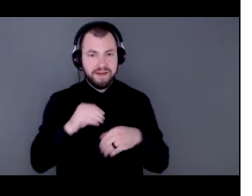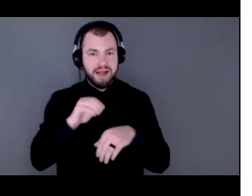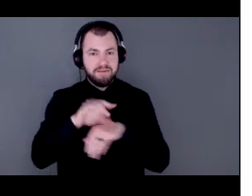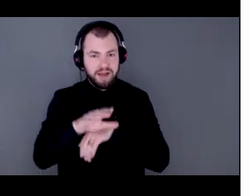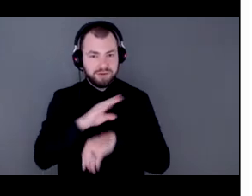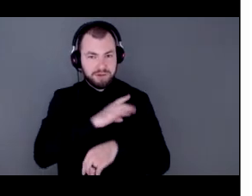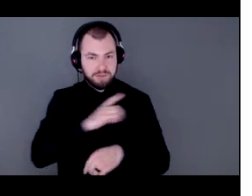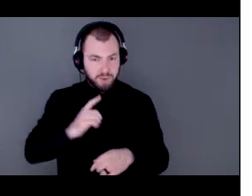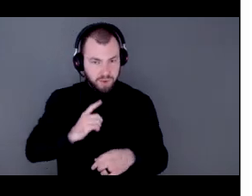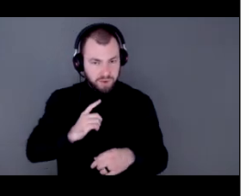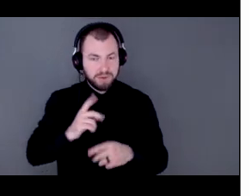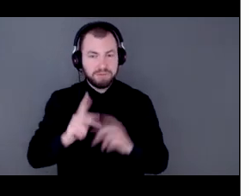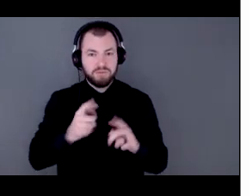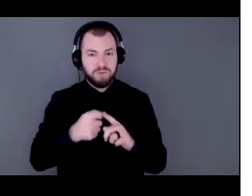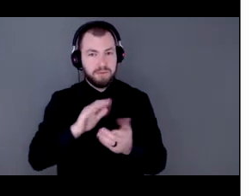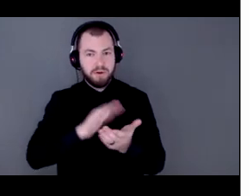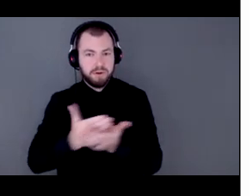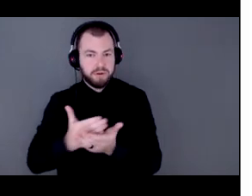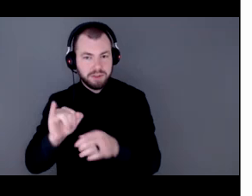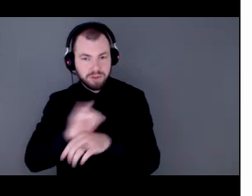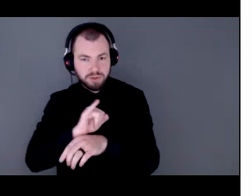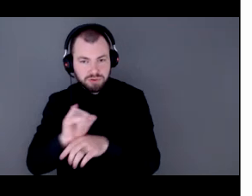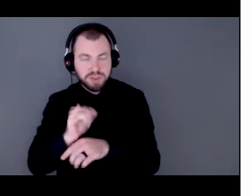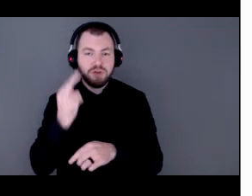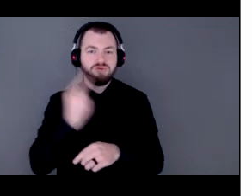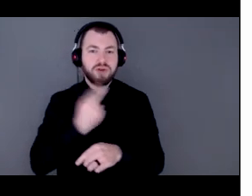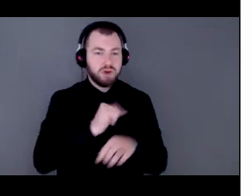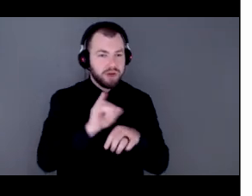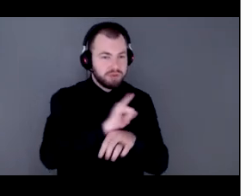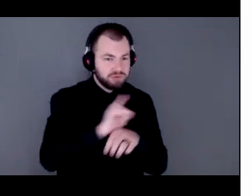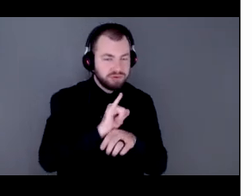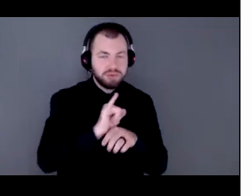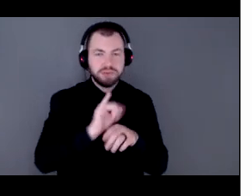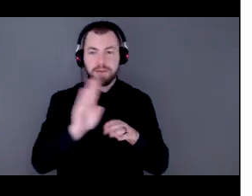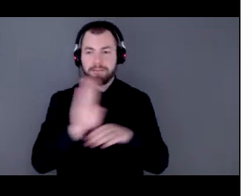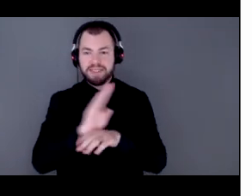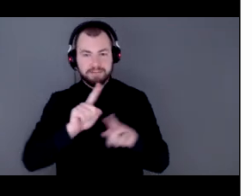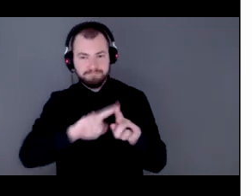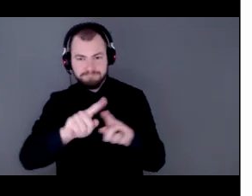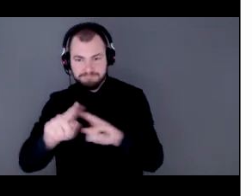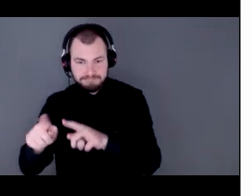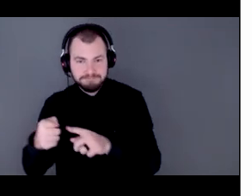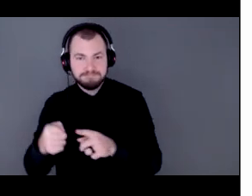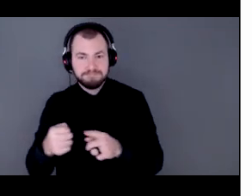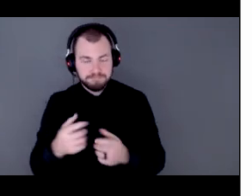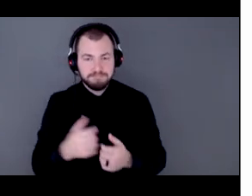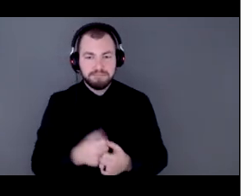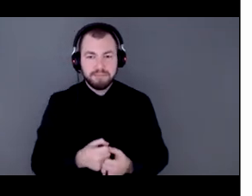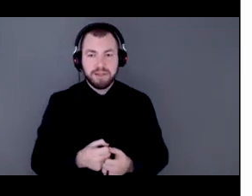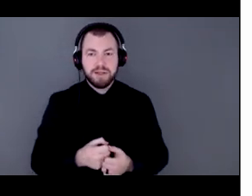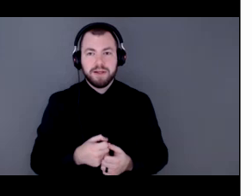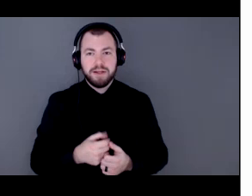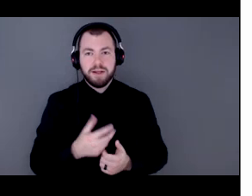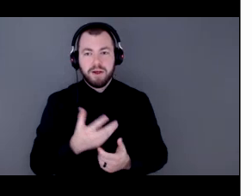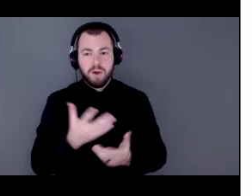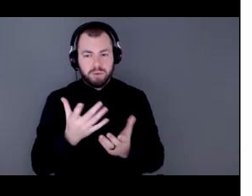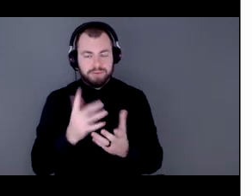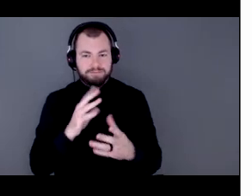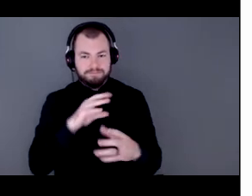culinary industry, from restaurant industry, from different businesses, aquaculture industry, et cetera, who actually provide us input and